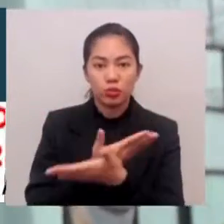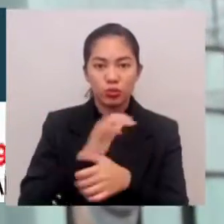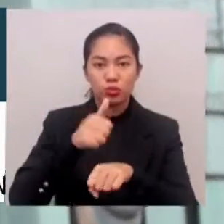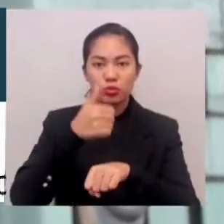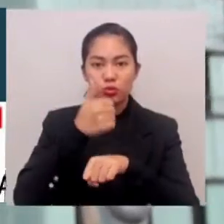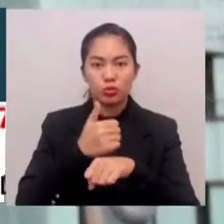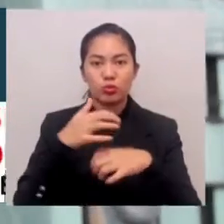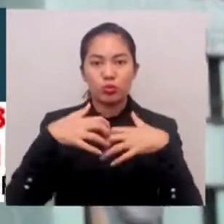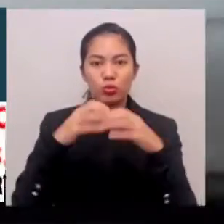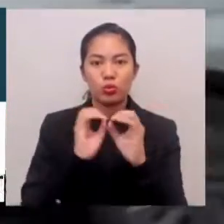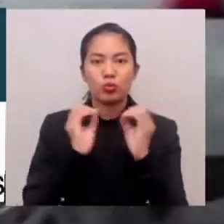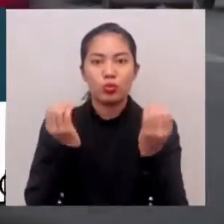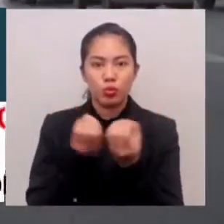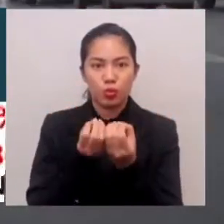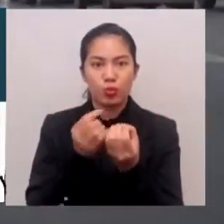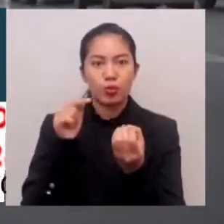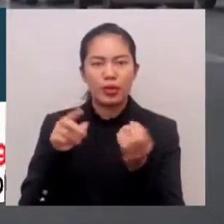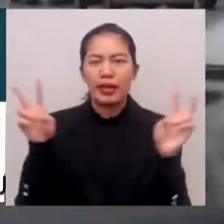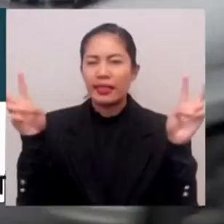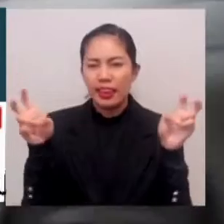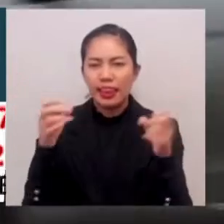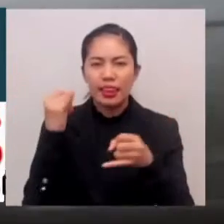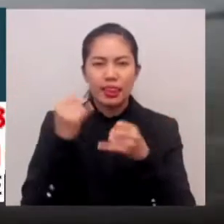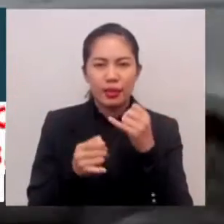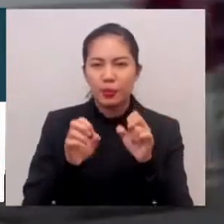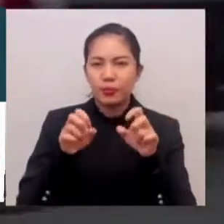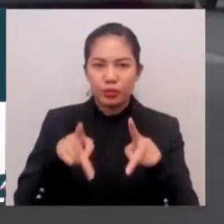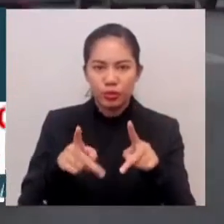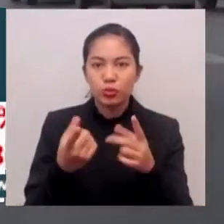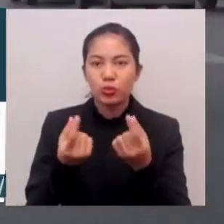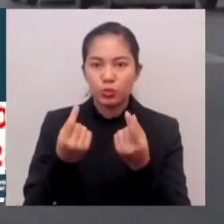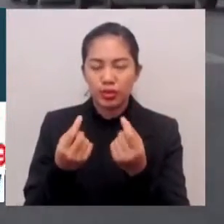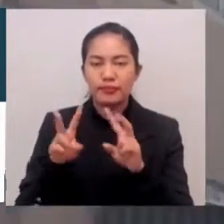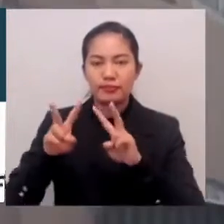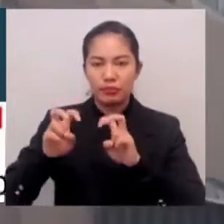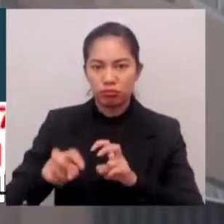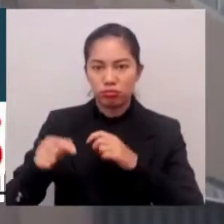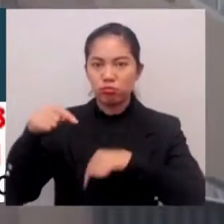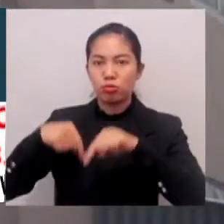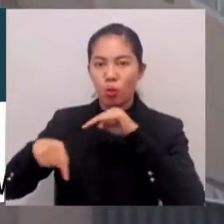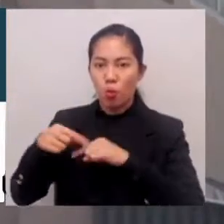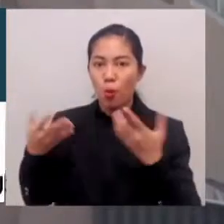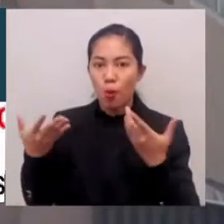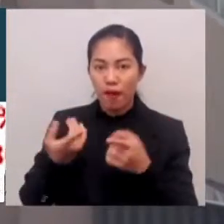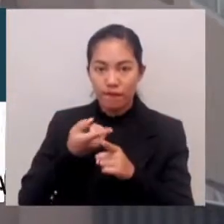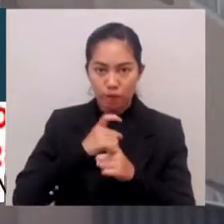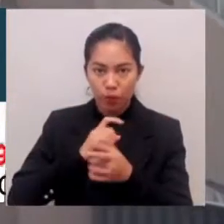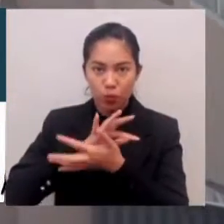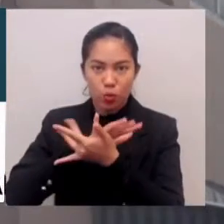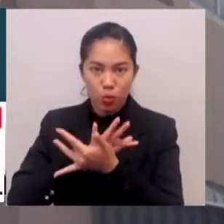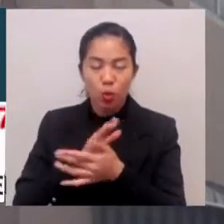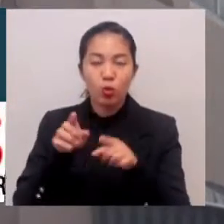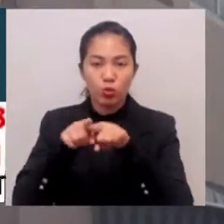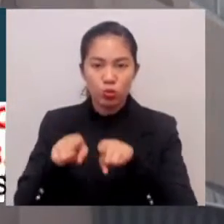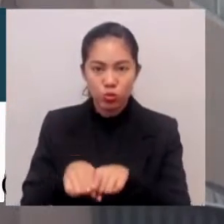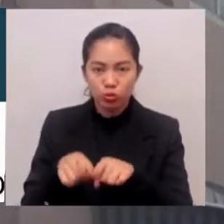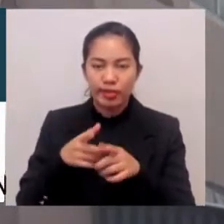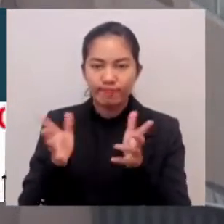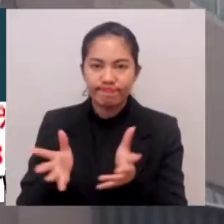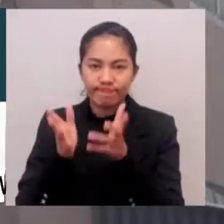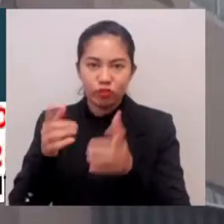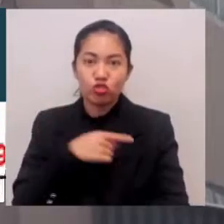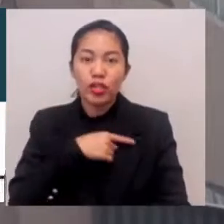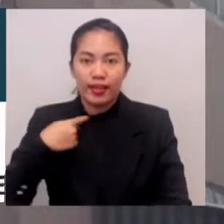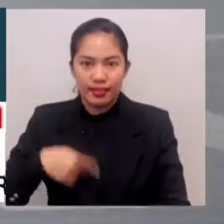it called its last chance to determine the origins of COVID-19 and urged China to cooperate. The question of where and how